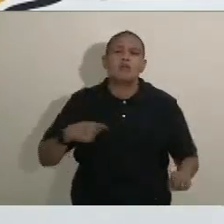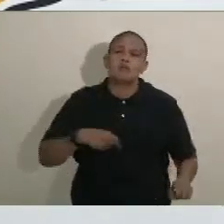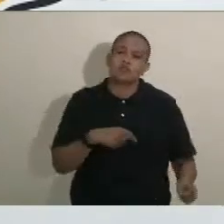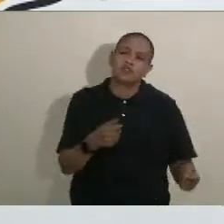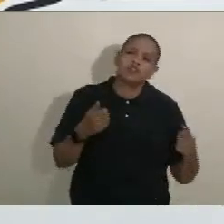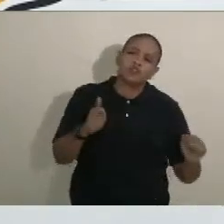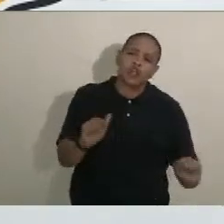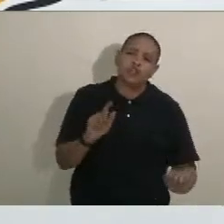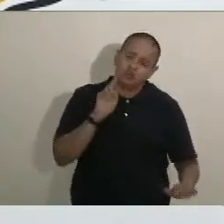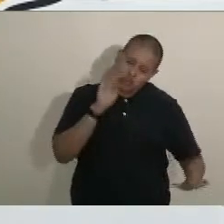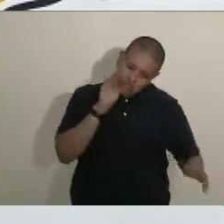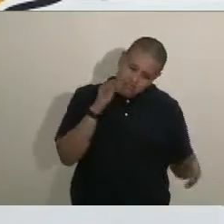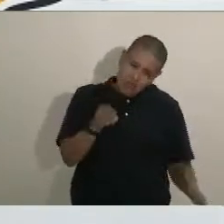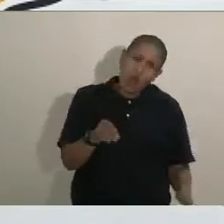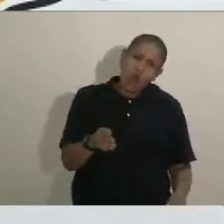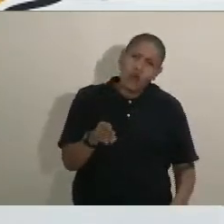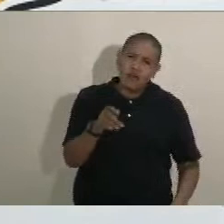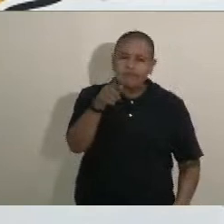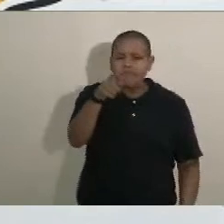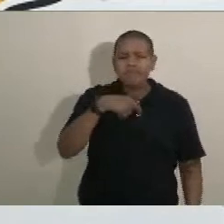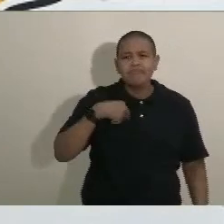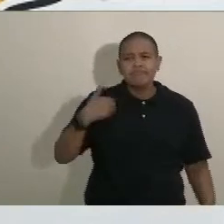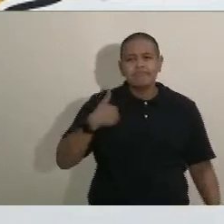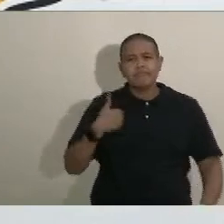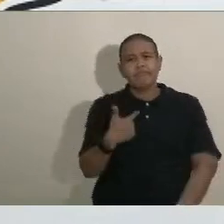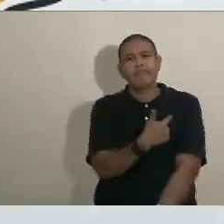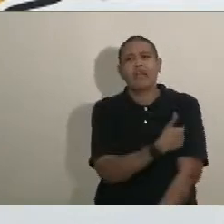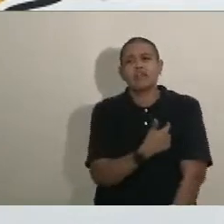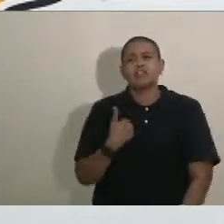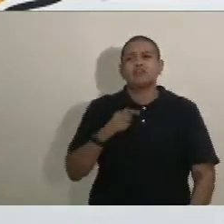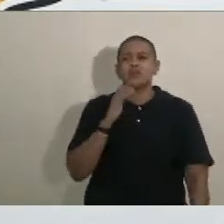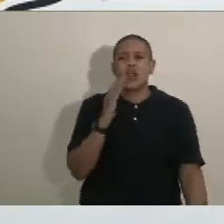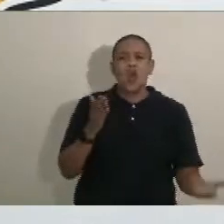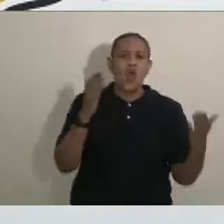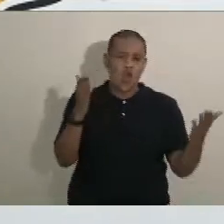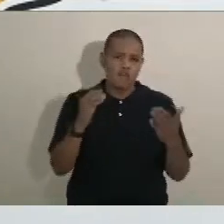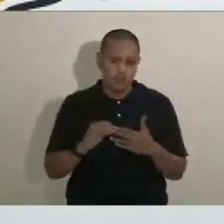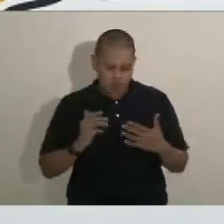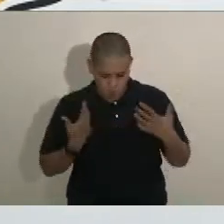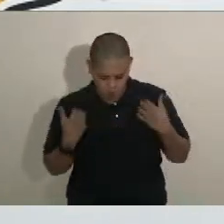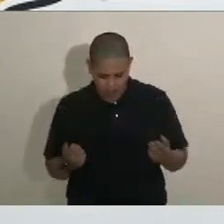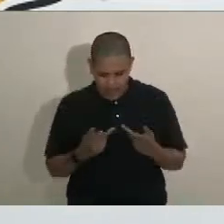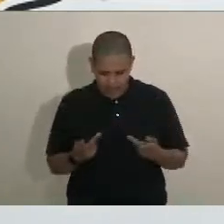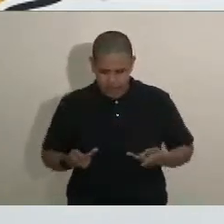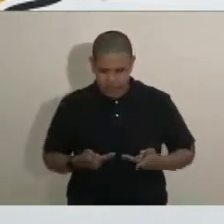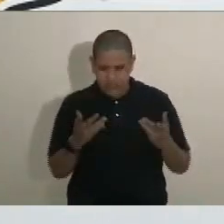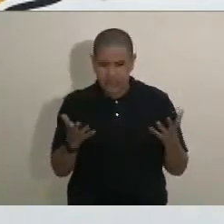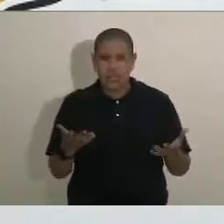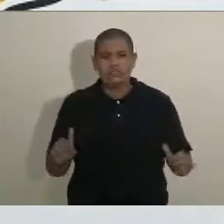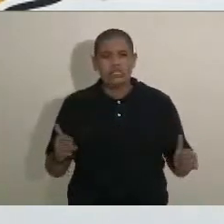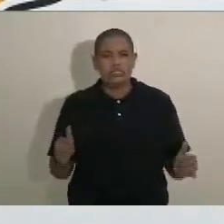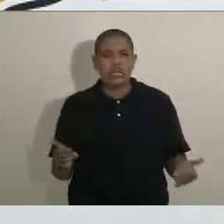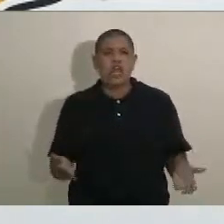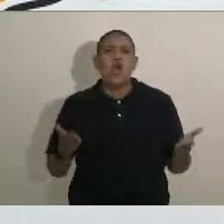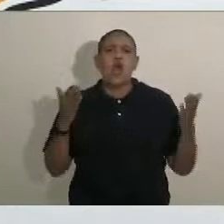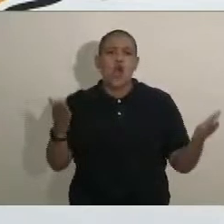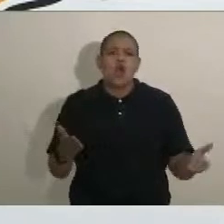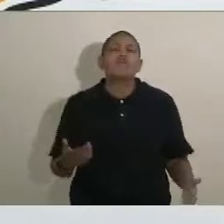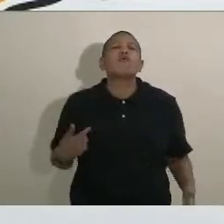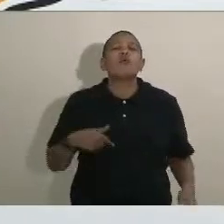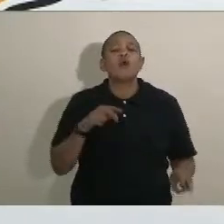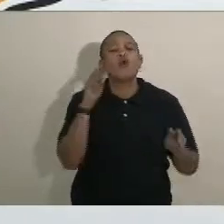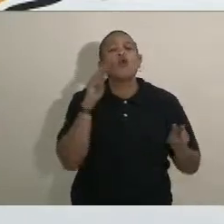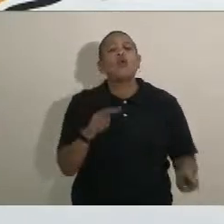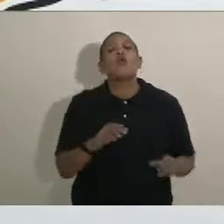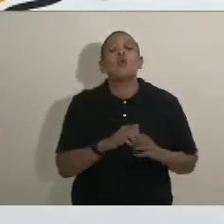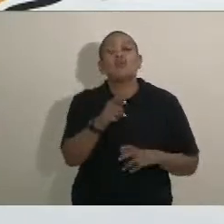to focus. Certainly we have vaccination being offered in our health facilities still. We are looking at